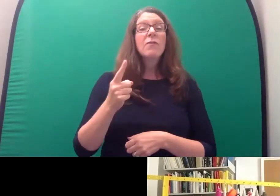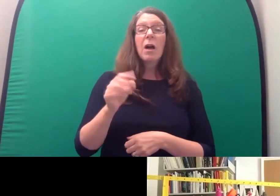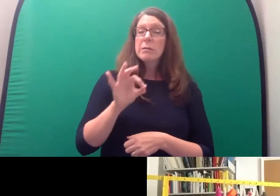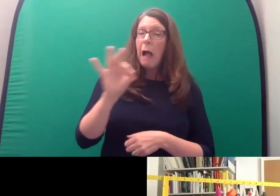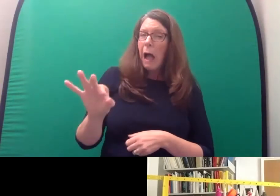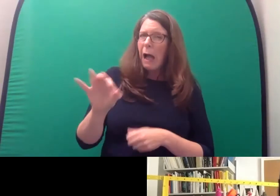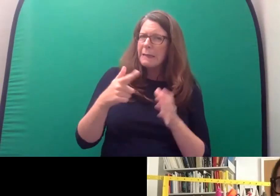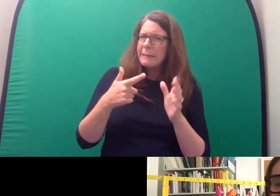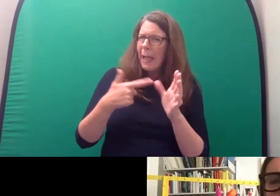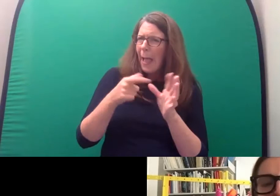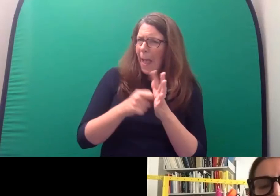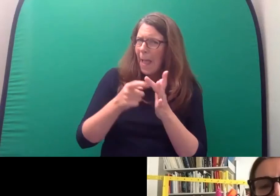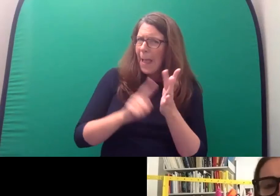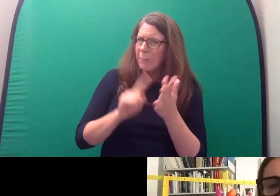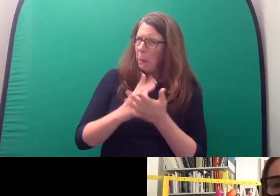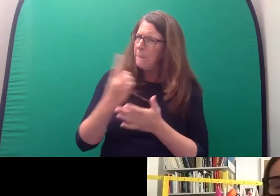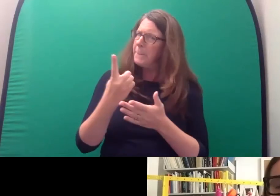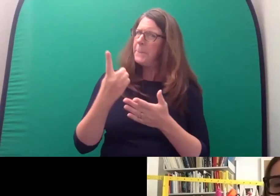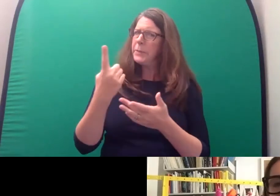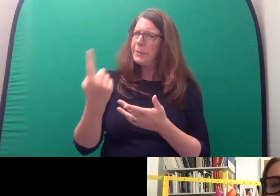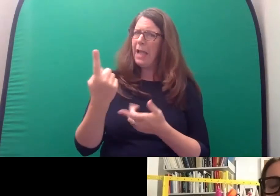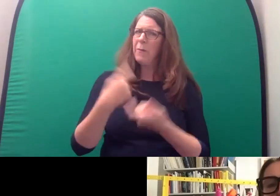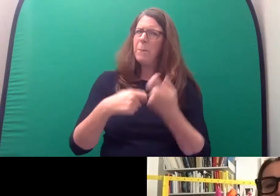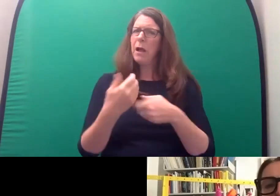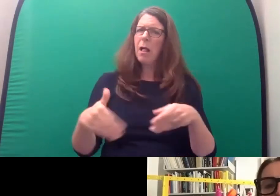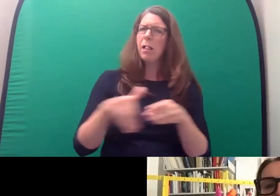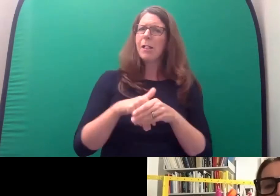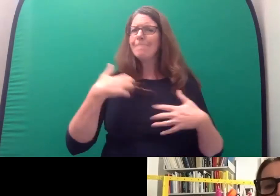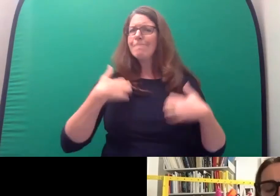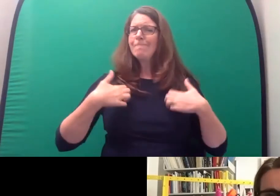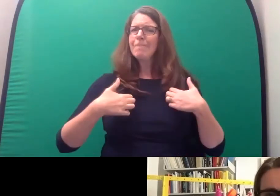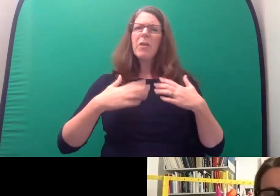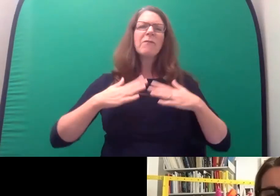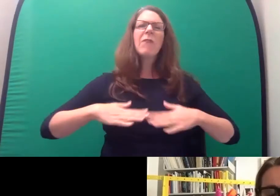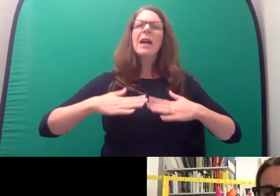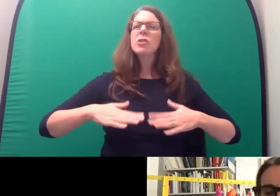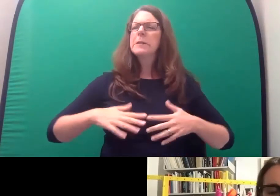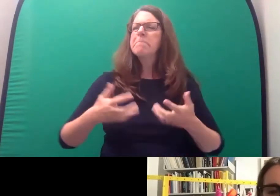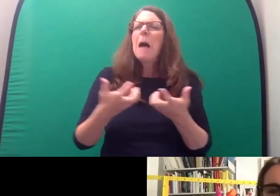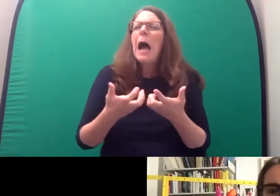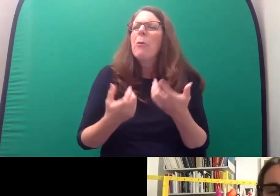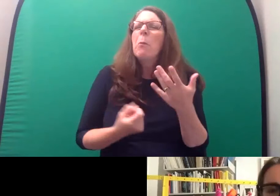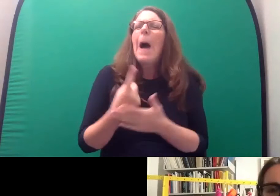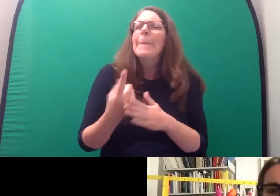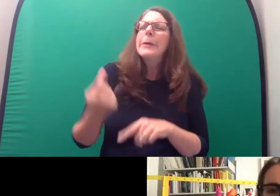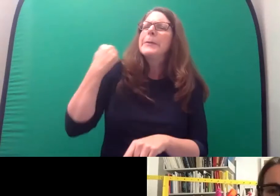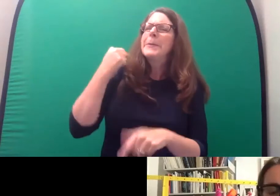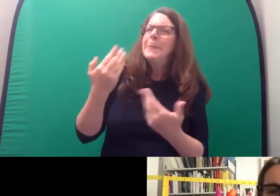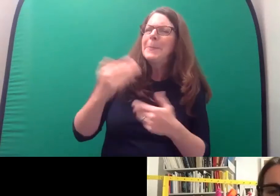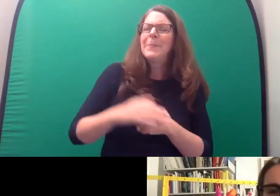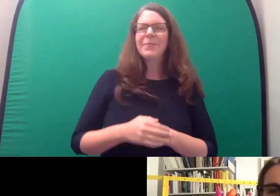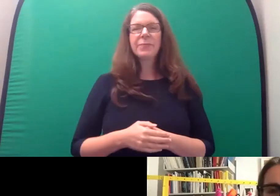what drew you to work in fashion? And what's the story so far for you? Well, I mean, I've always